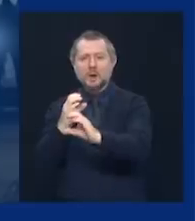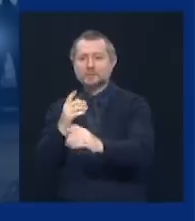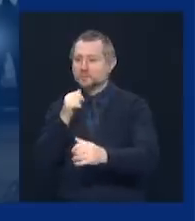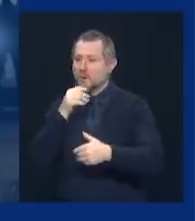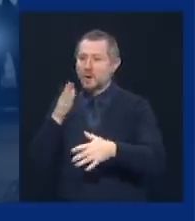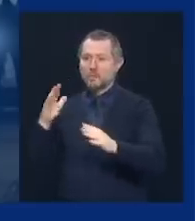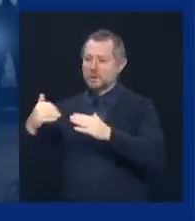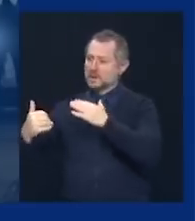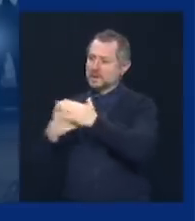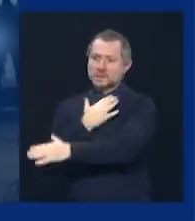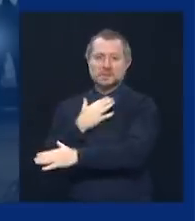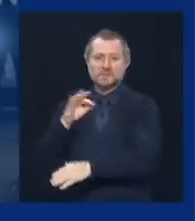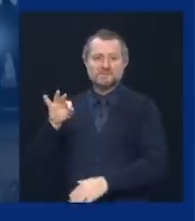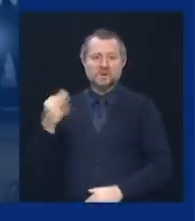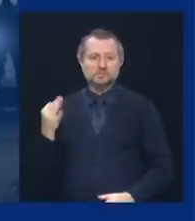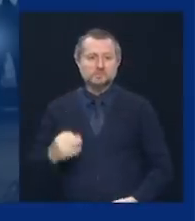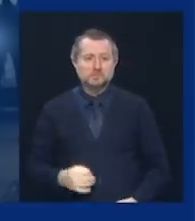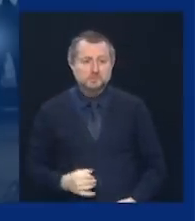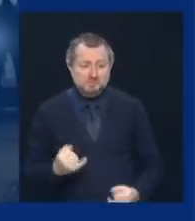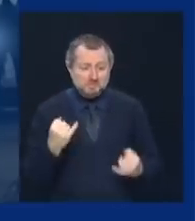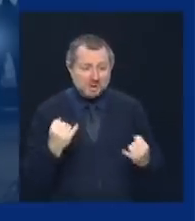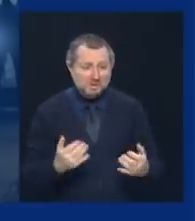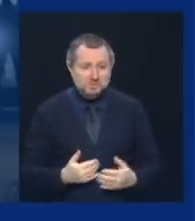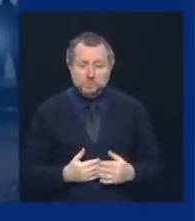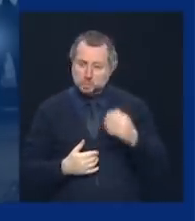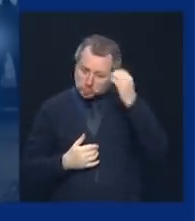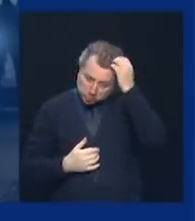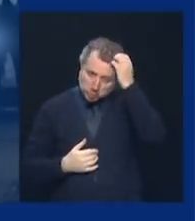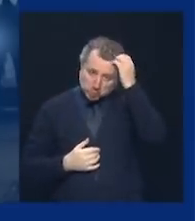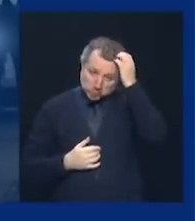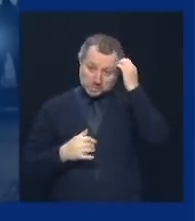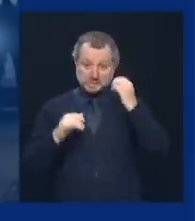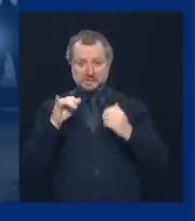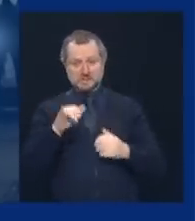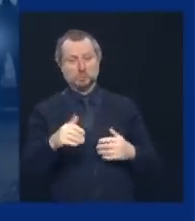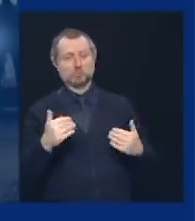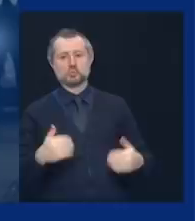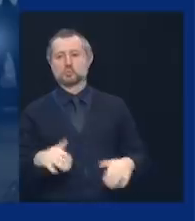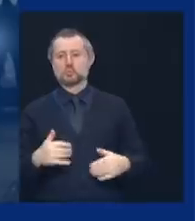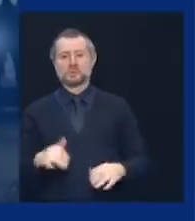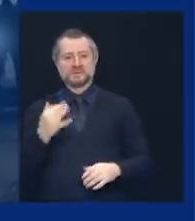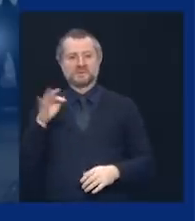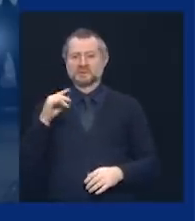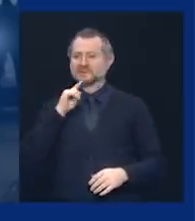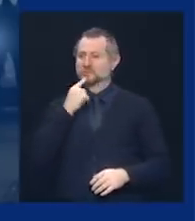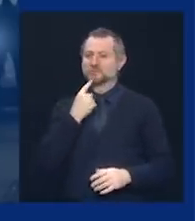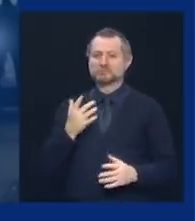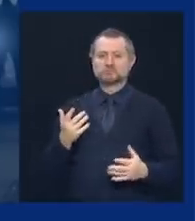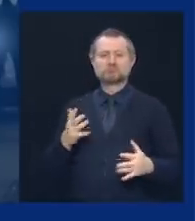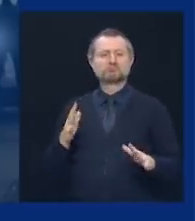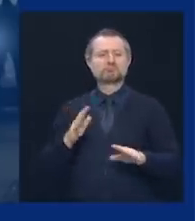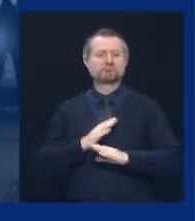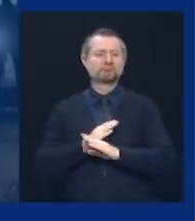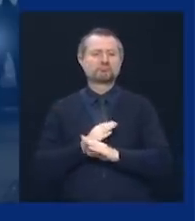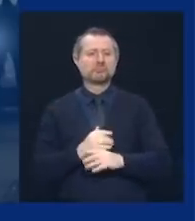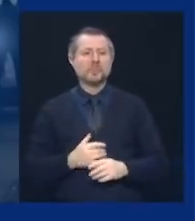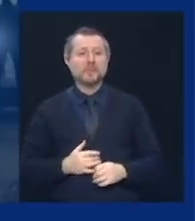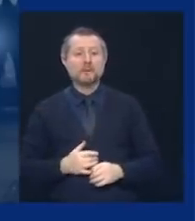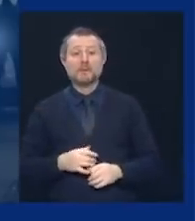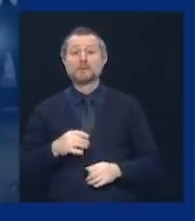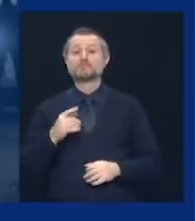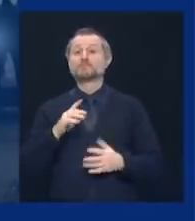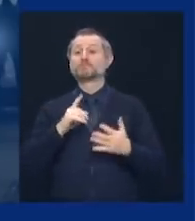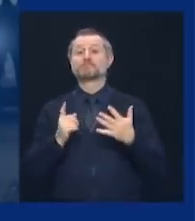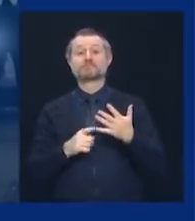into France. That's how seriously France took it. And then you have federal officials in this country